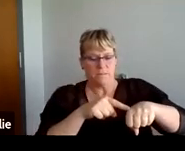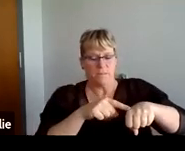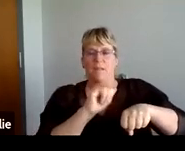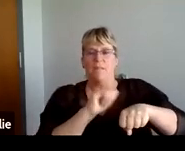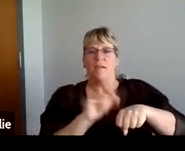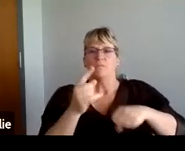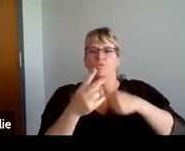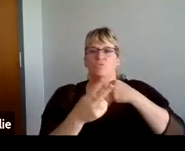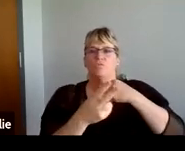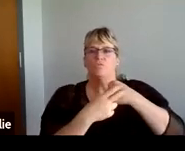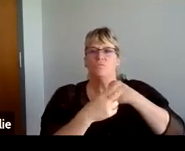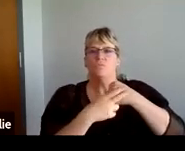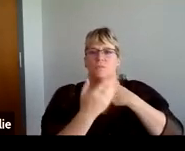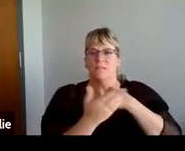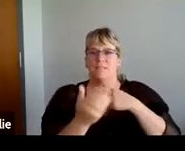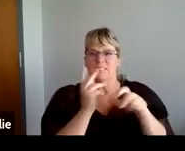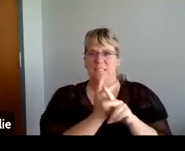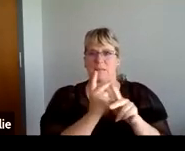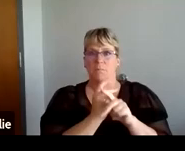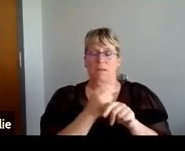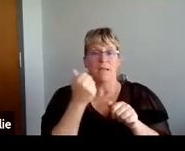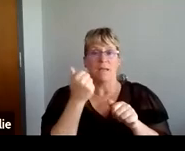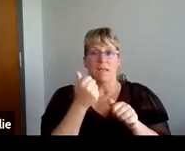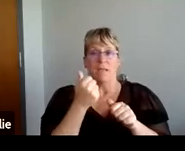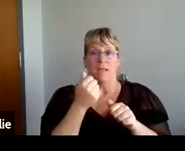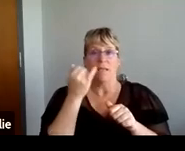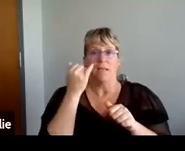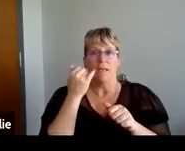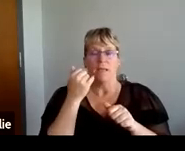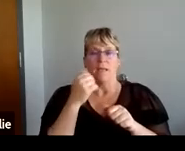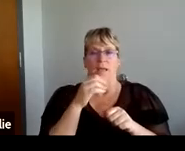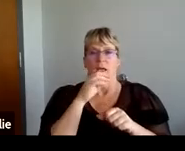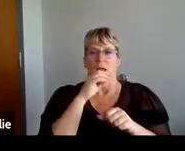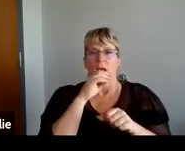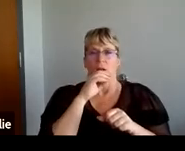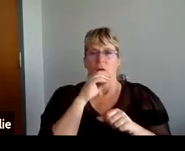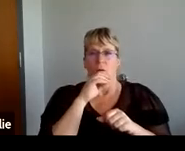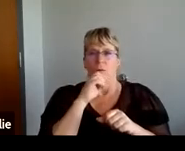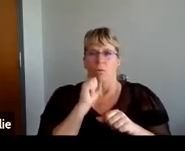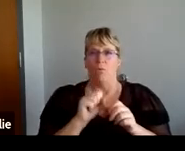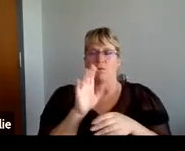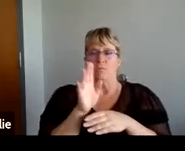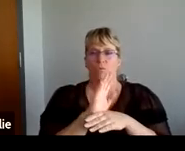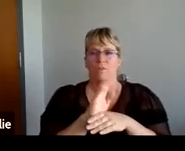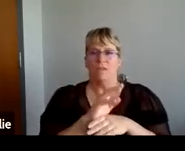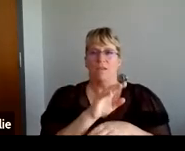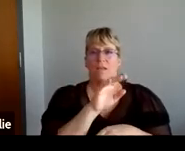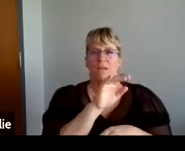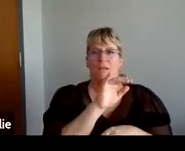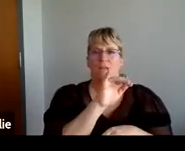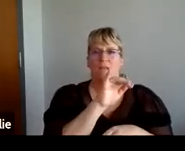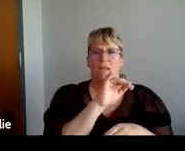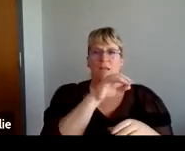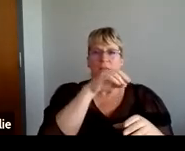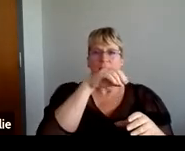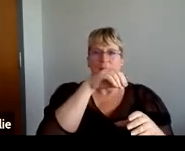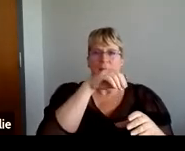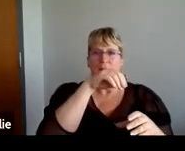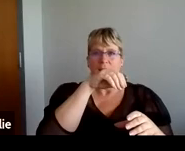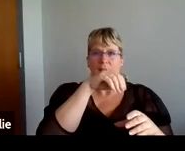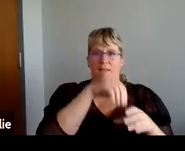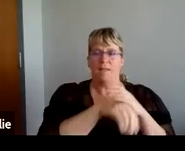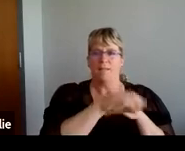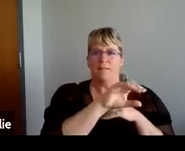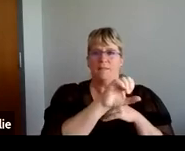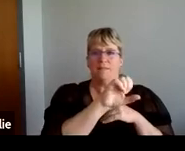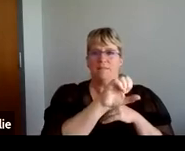center. If anyone's watched Inside Out, it's an old Pixar film by Disney. It does a great job of looking at how these